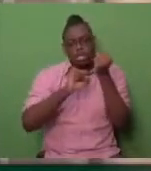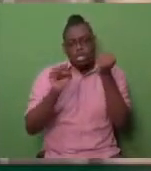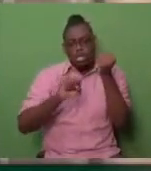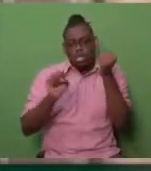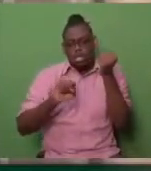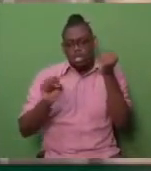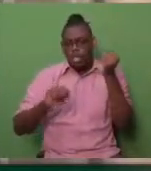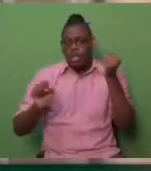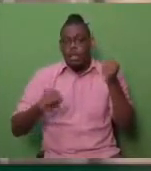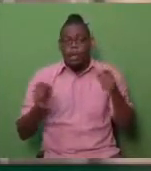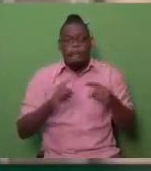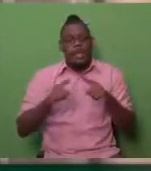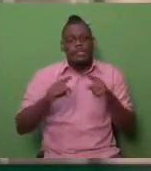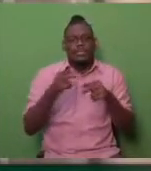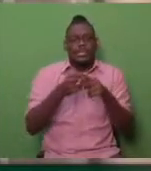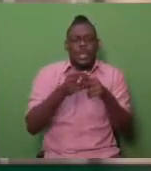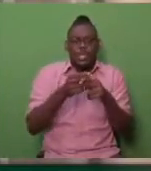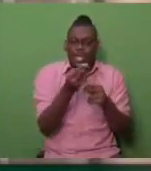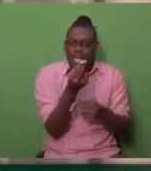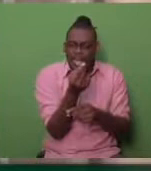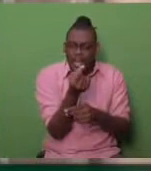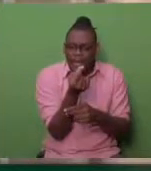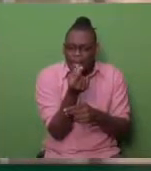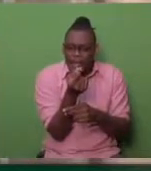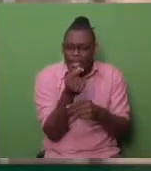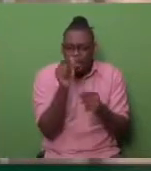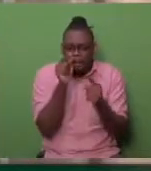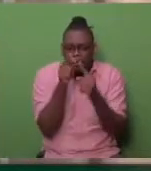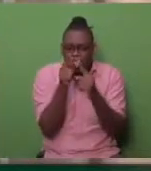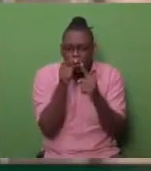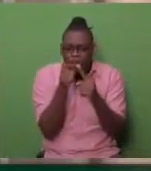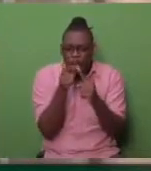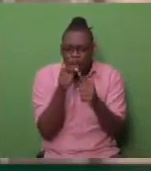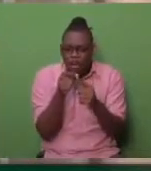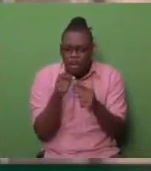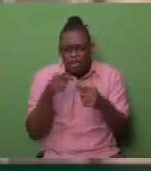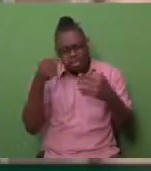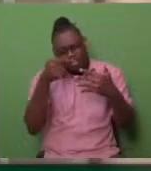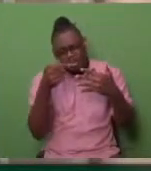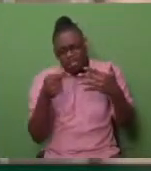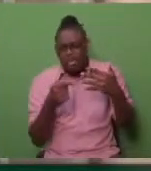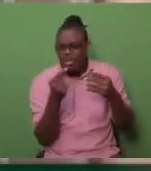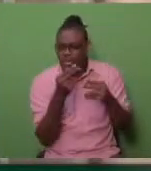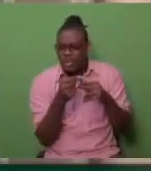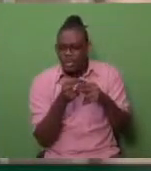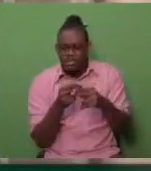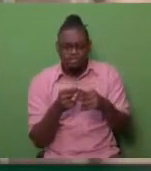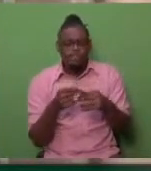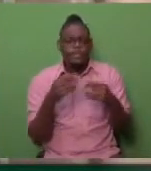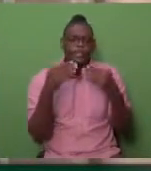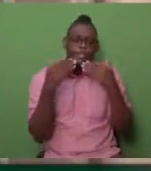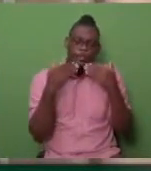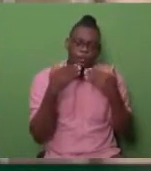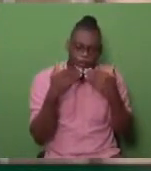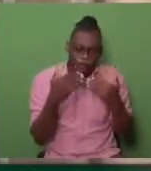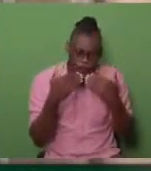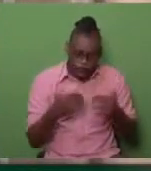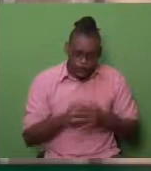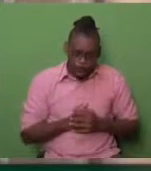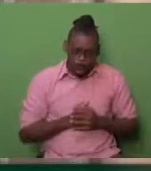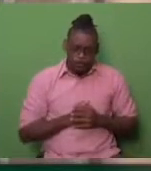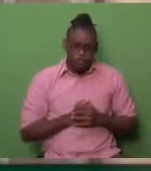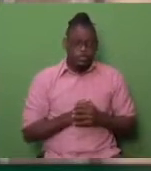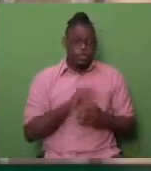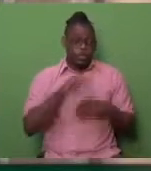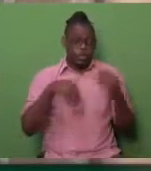Tobago. I pause to say thanks to the members of my team, including our UNC MPs and senators,